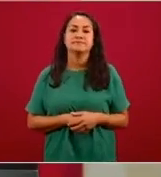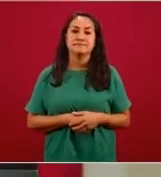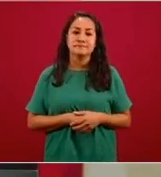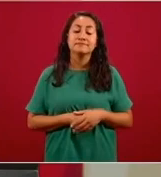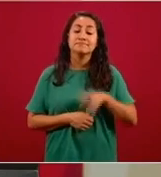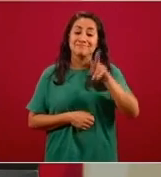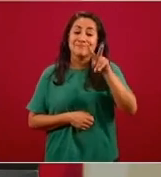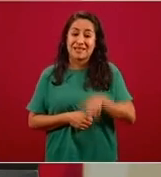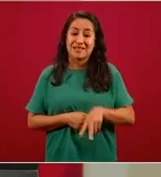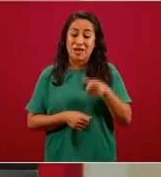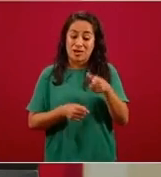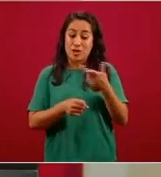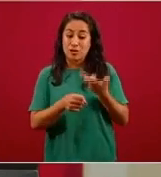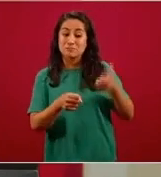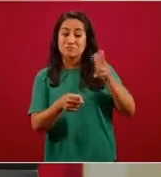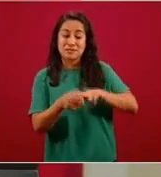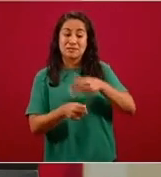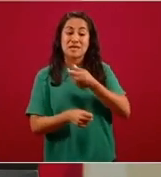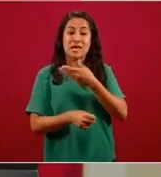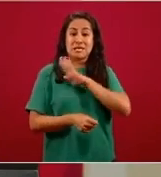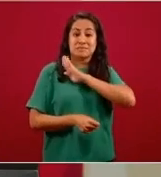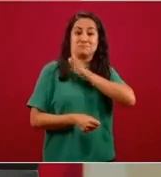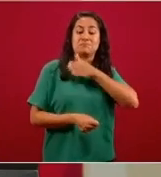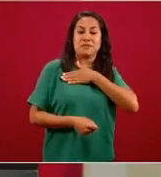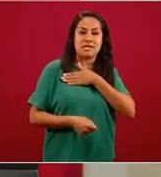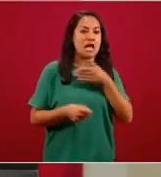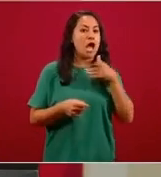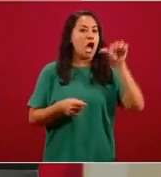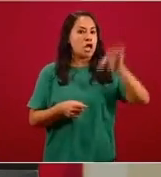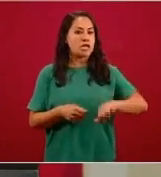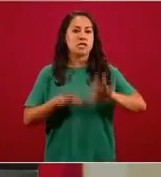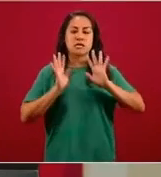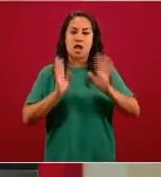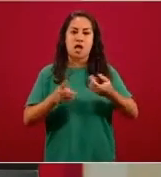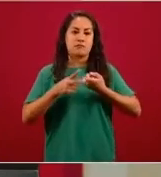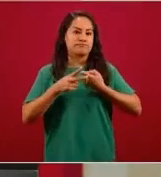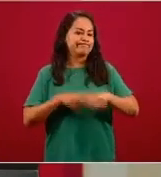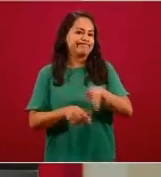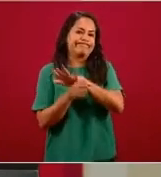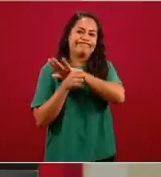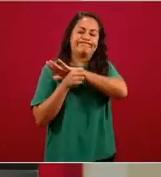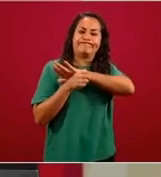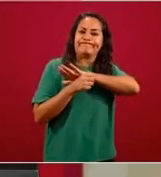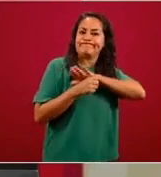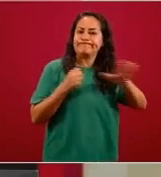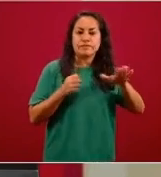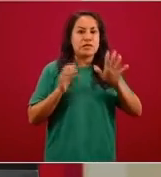oversaturated. For example, the Hospital Español is now at capacity. They're at the limit.